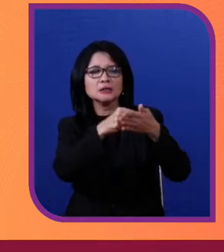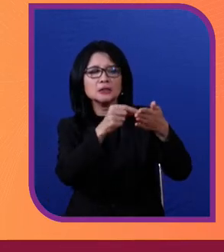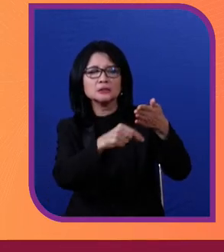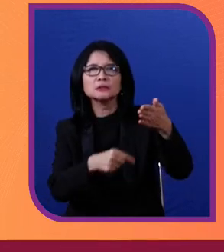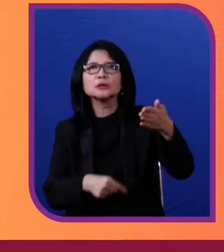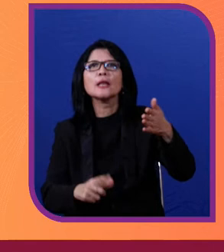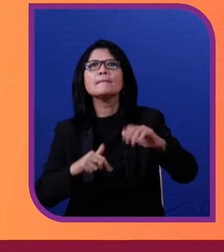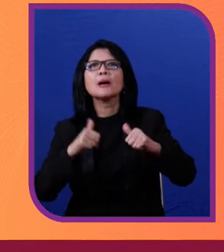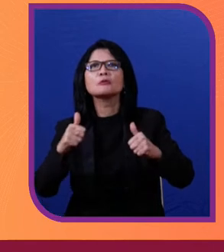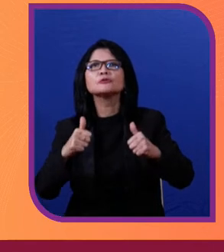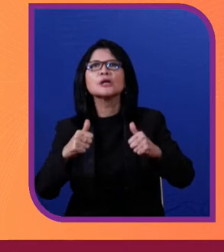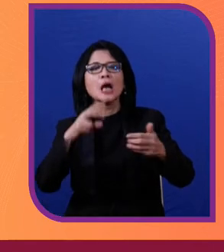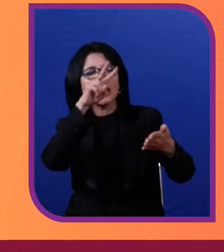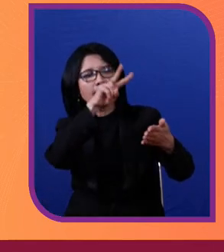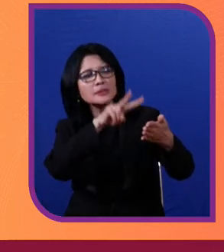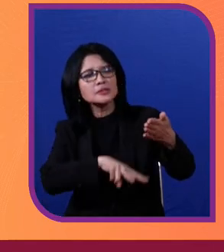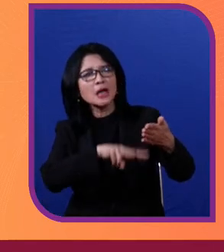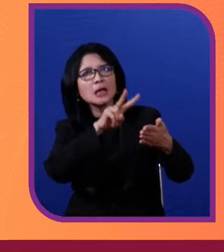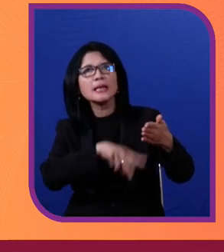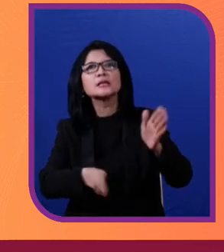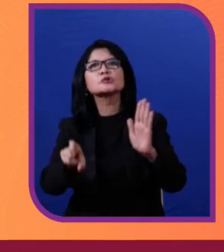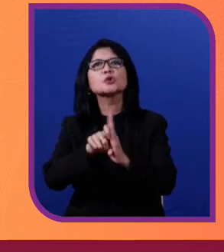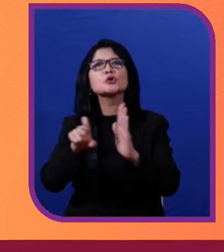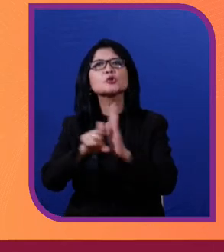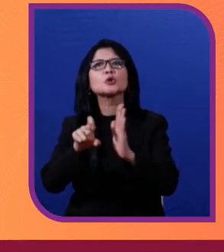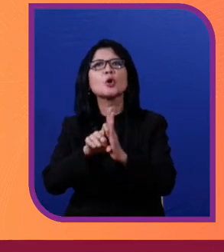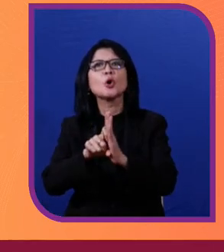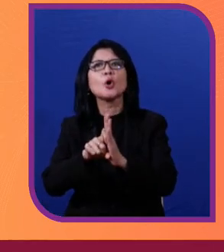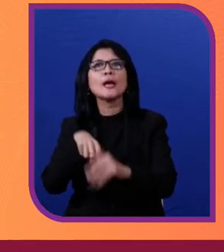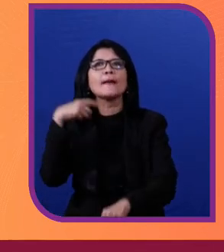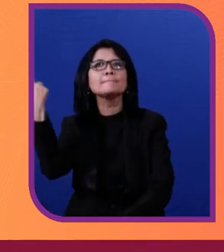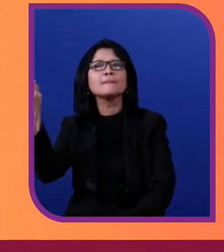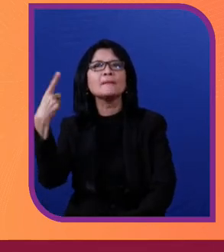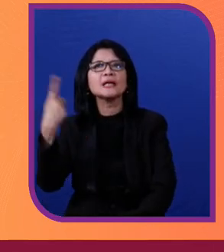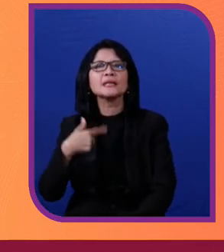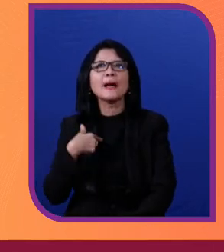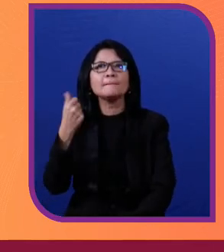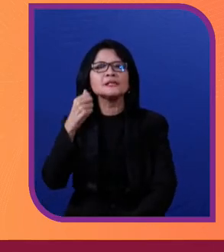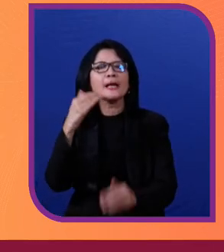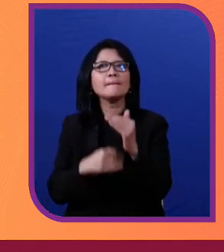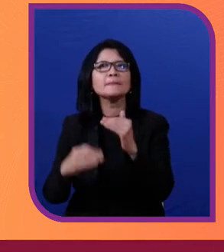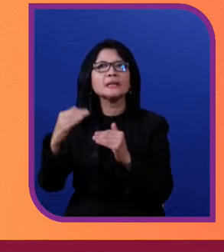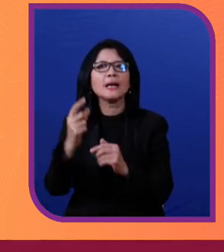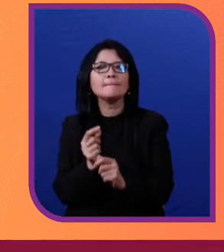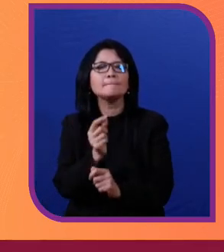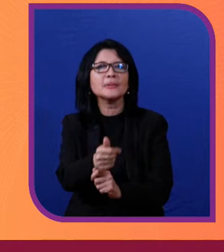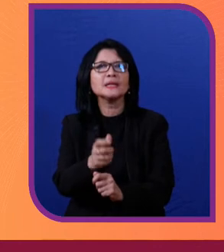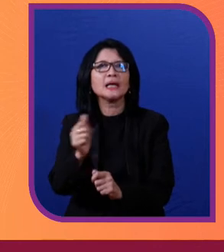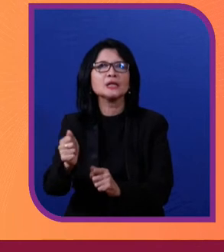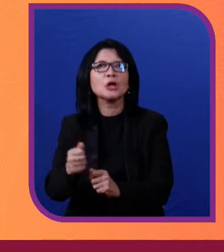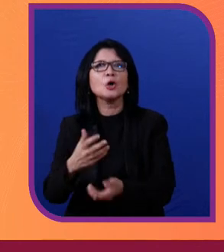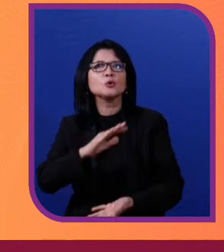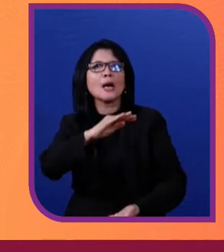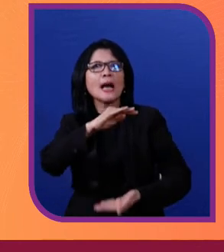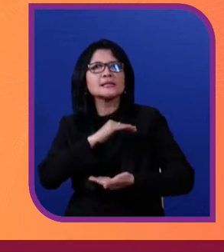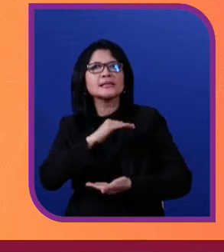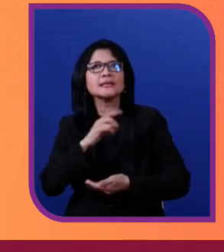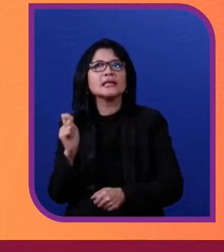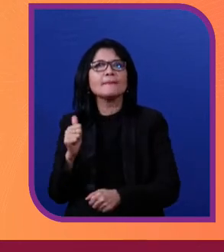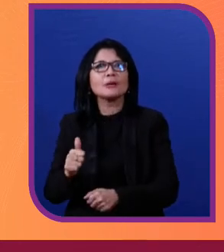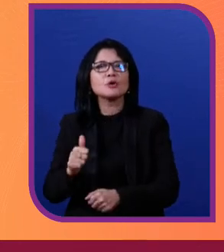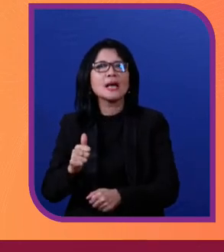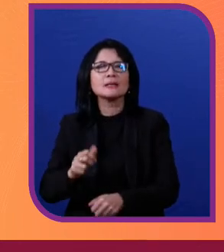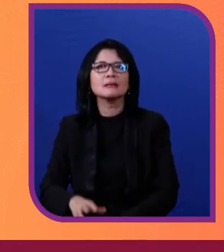where everything would you want to eat rice financing for each site without the Decade ganti From The